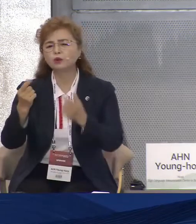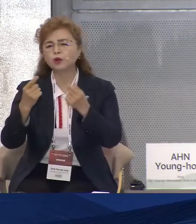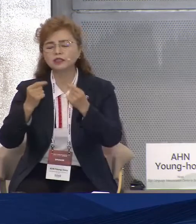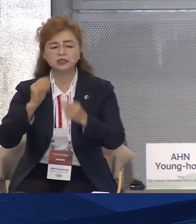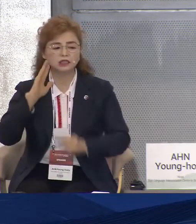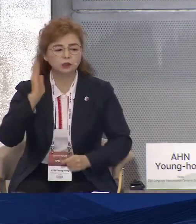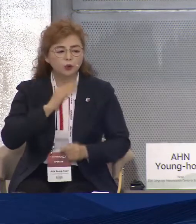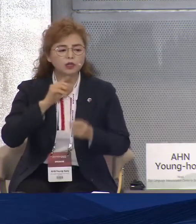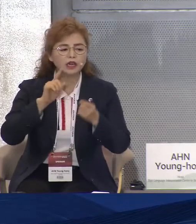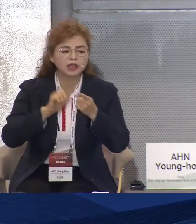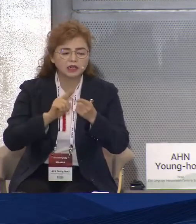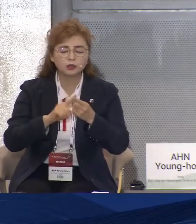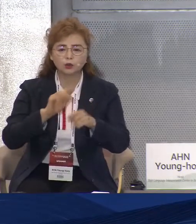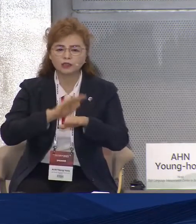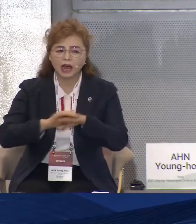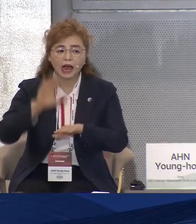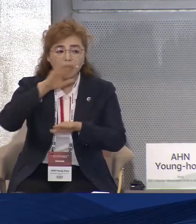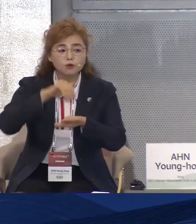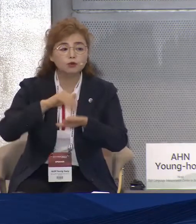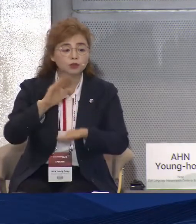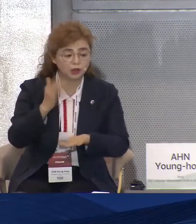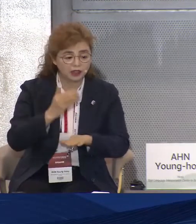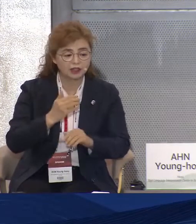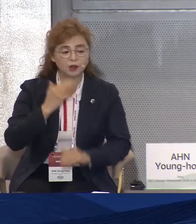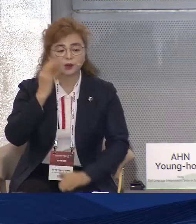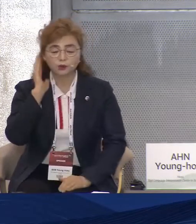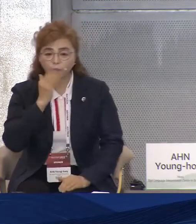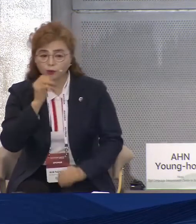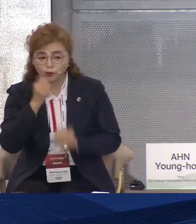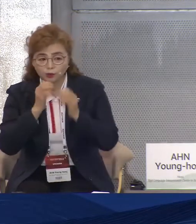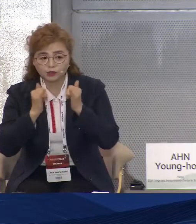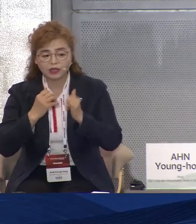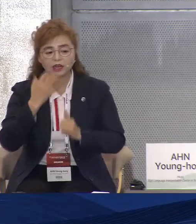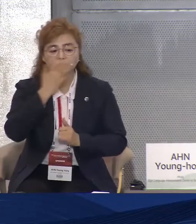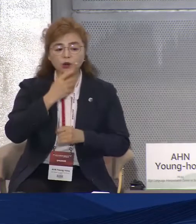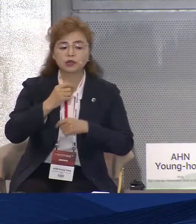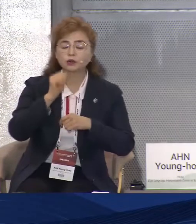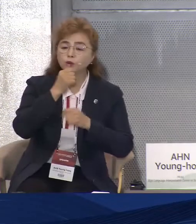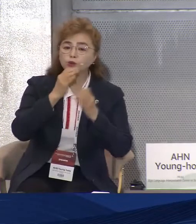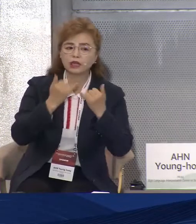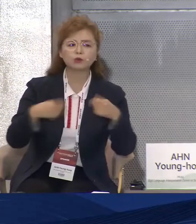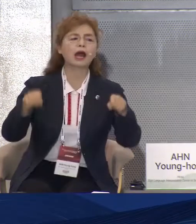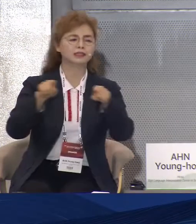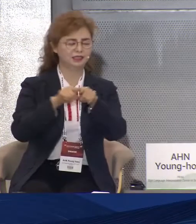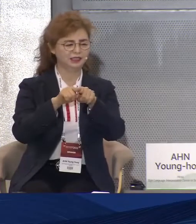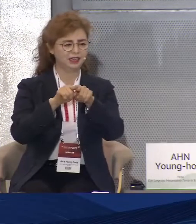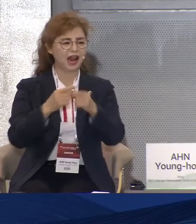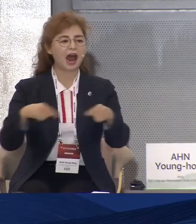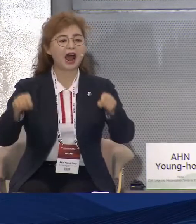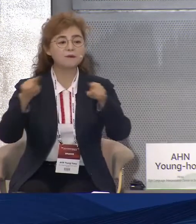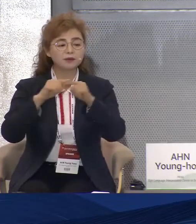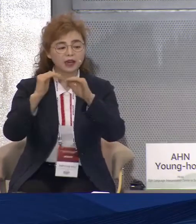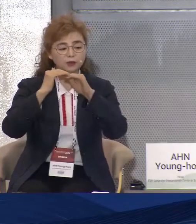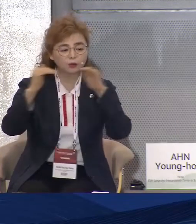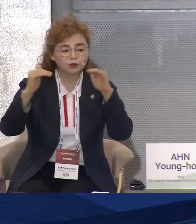Wu. You have seen things about that. And again, we need something like this for people with hearing